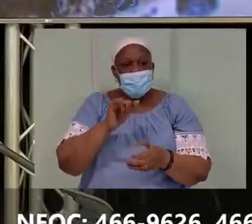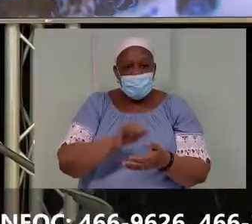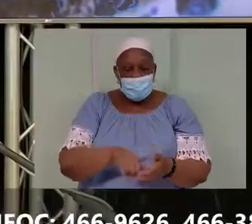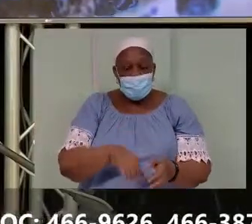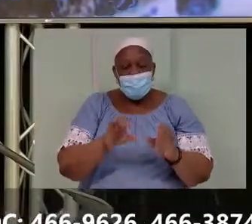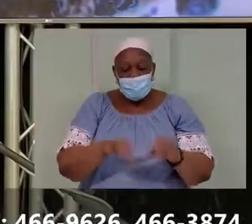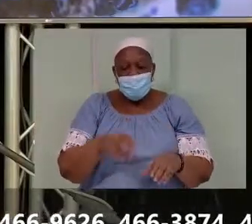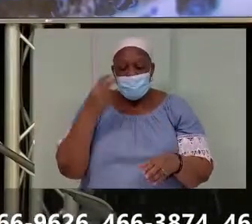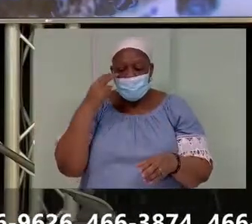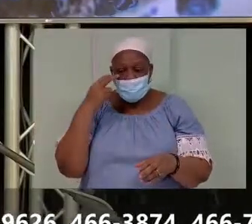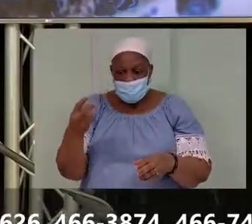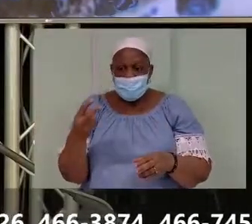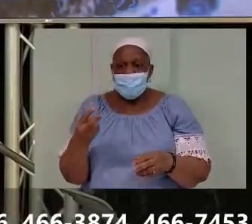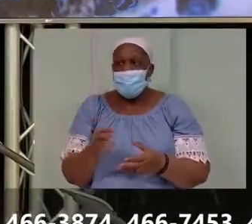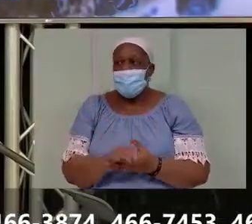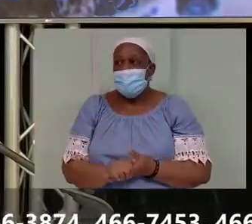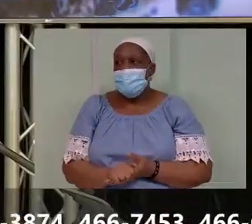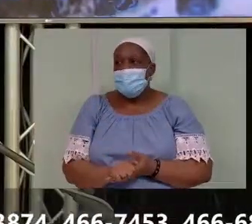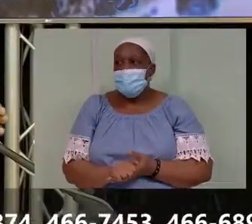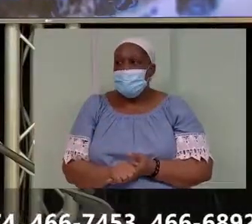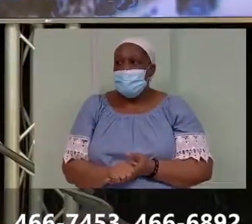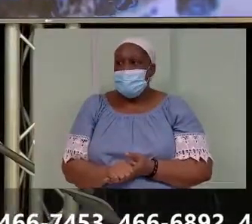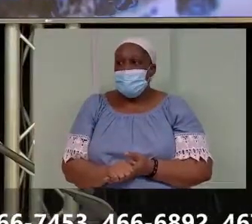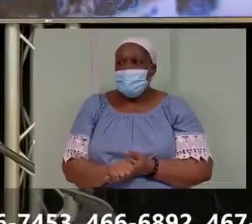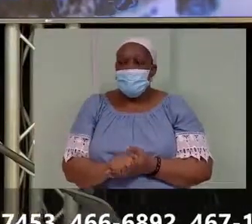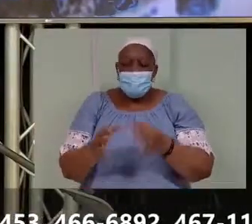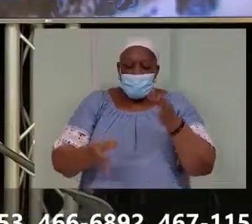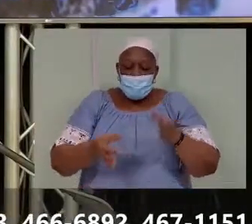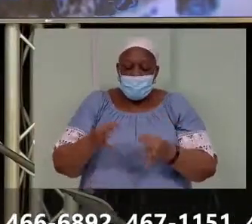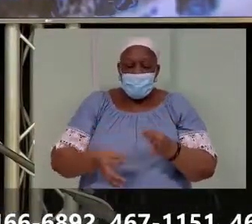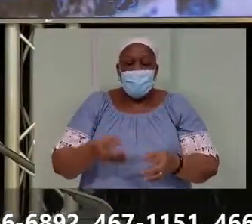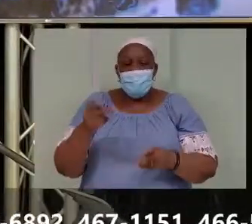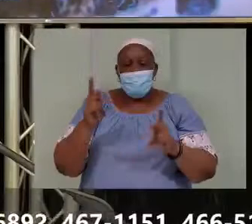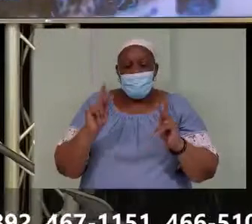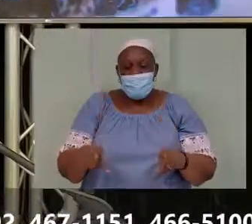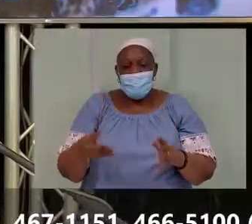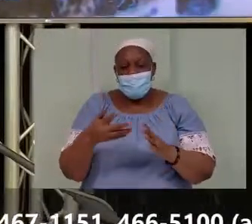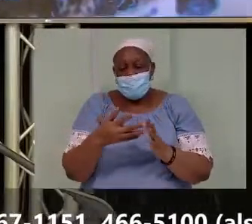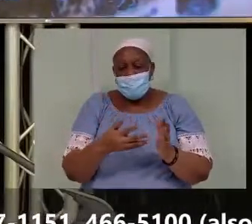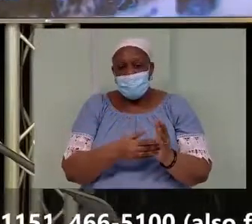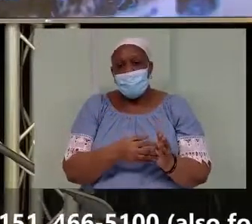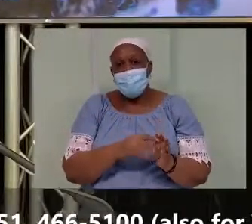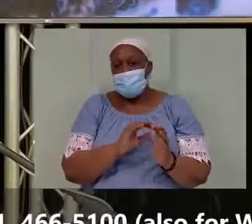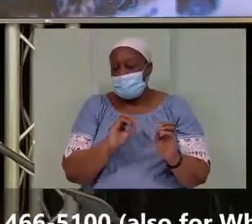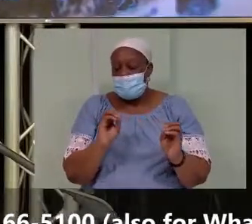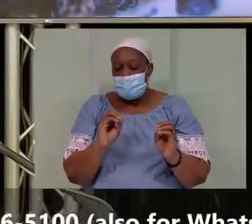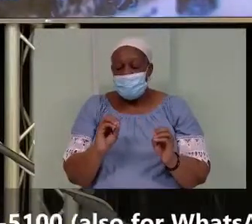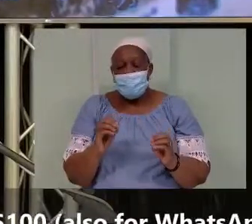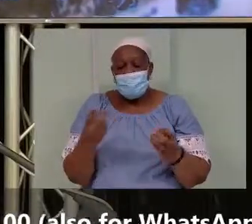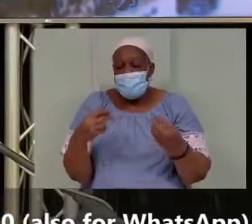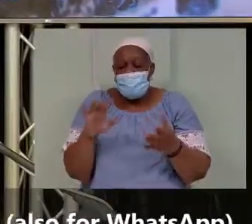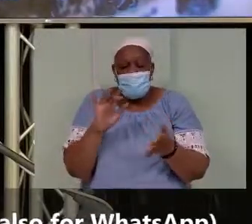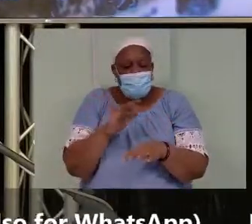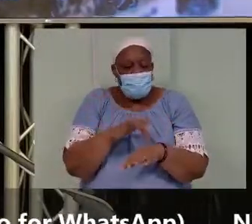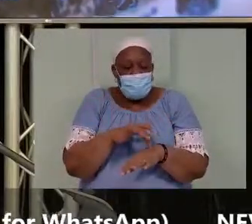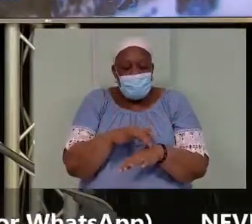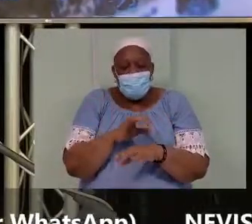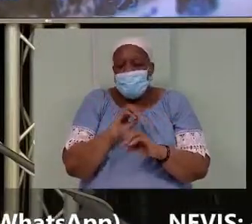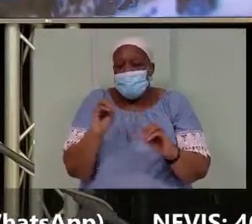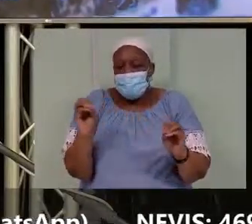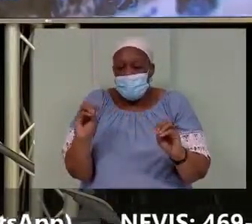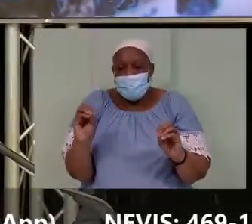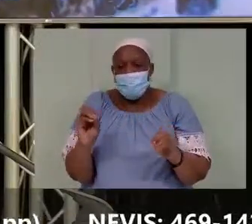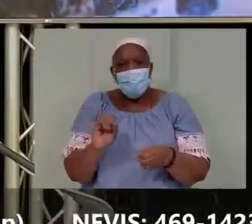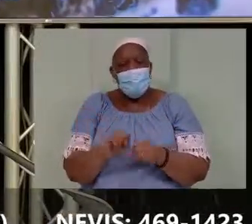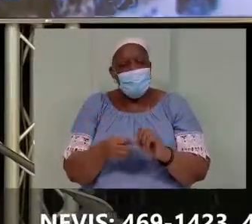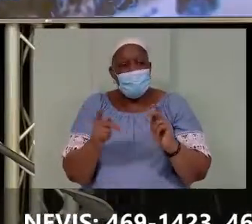officer or the health officer who will be testing. In that way, everybody remains as contactless as possible. So this